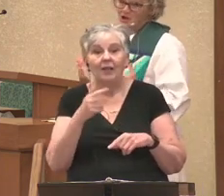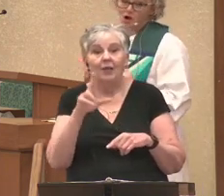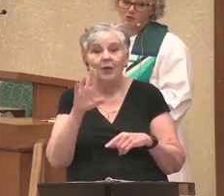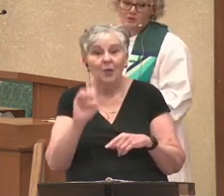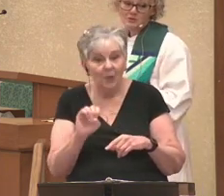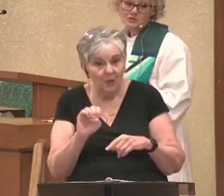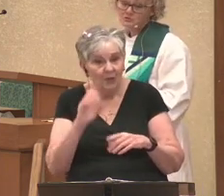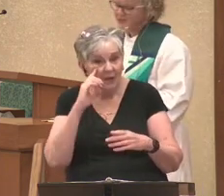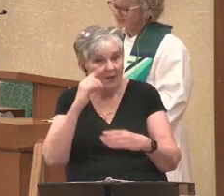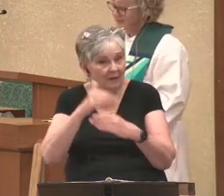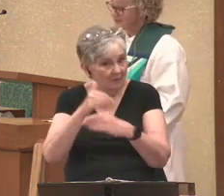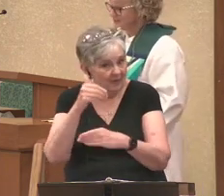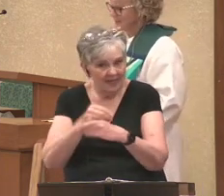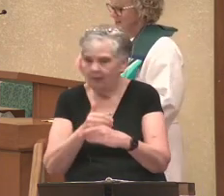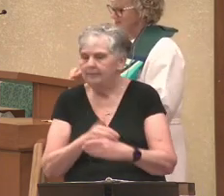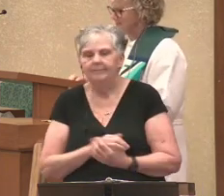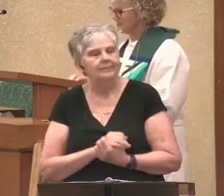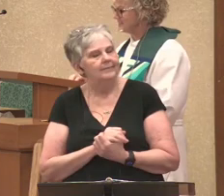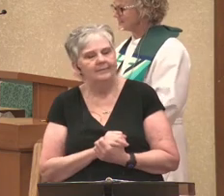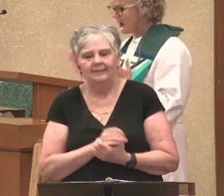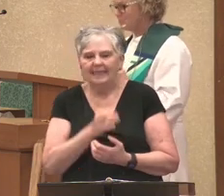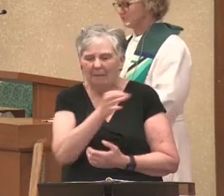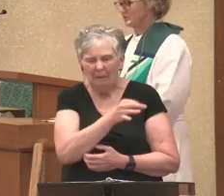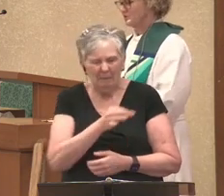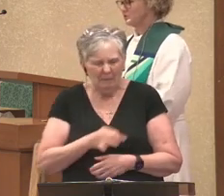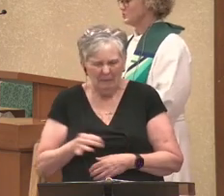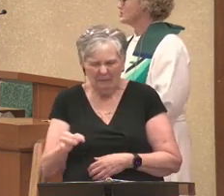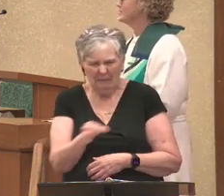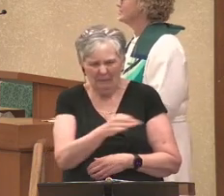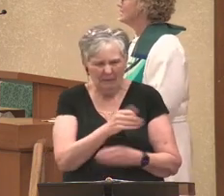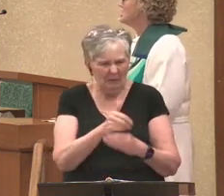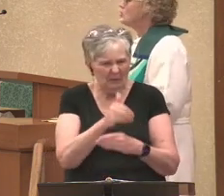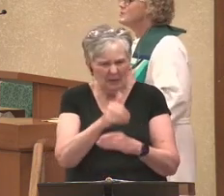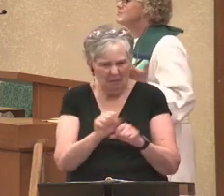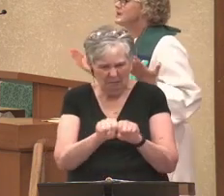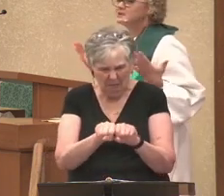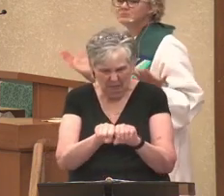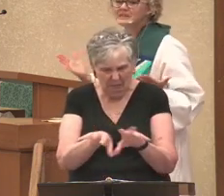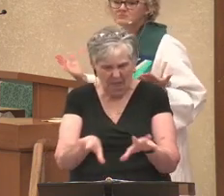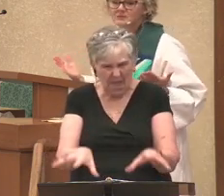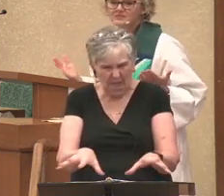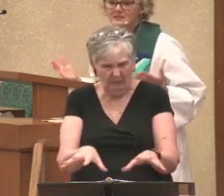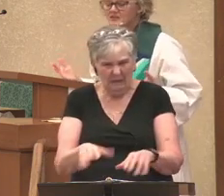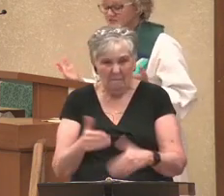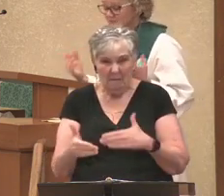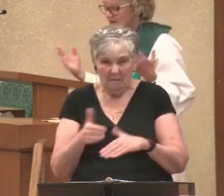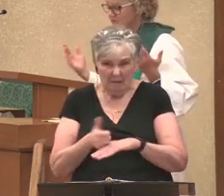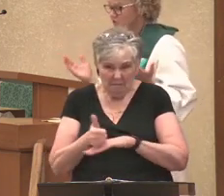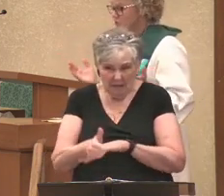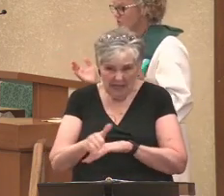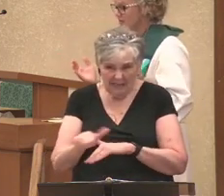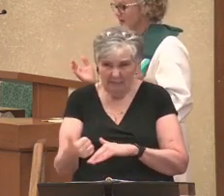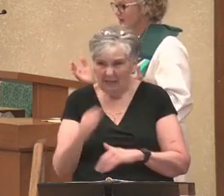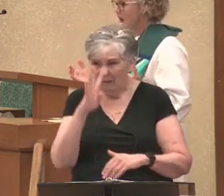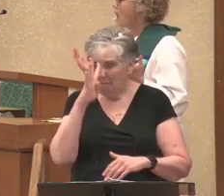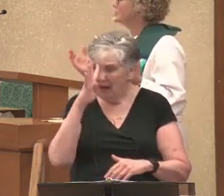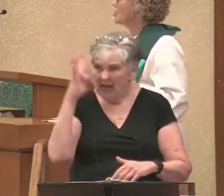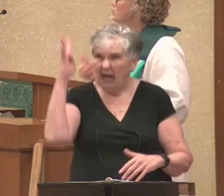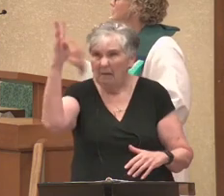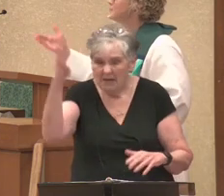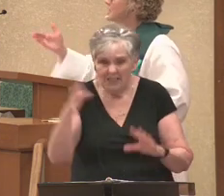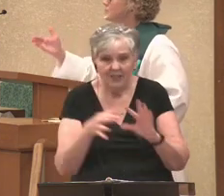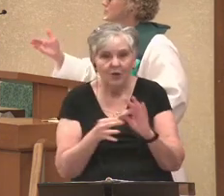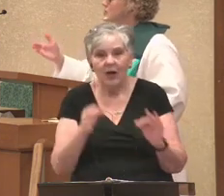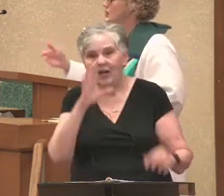But no, there were too many little tiny pieces. That wasn't going to work. Well, maybe I could blame something else, make up a story. I